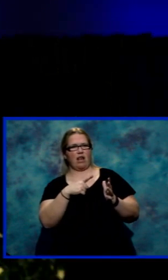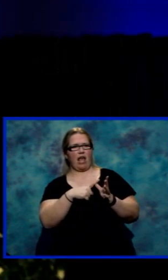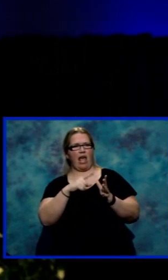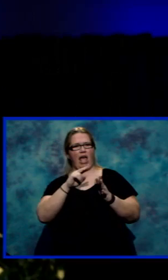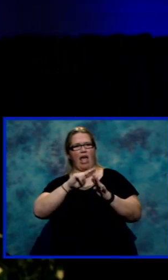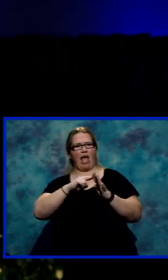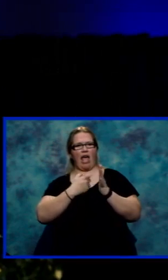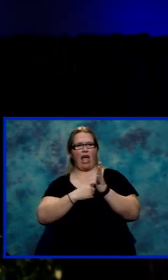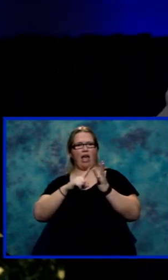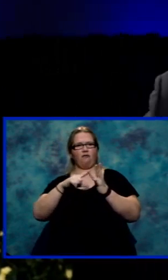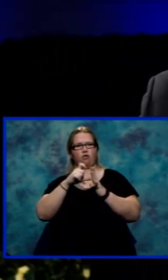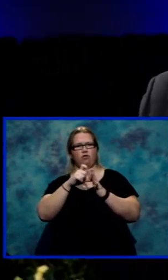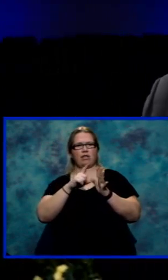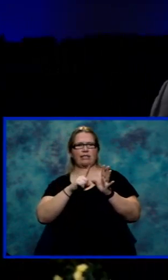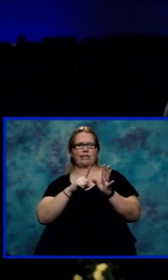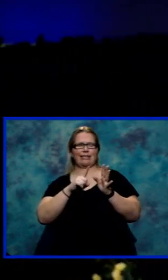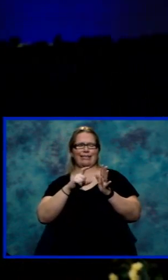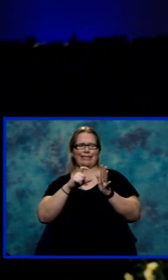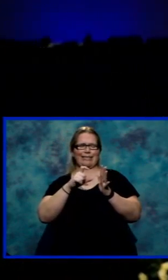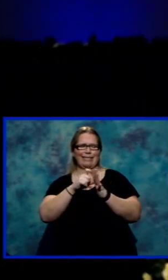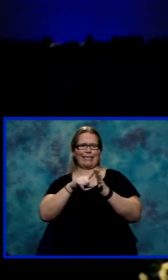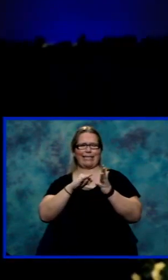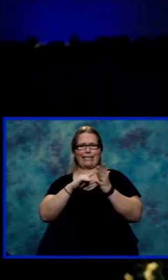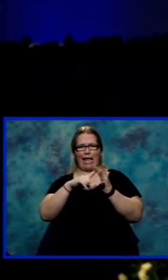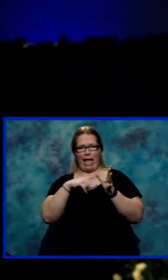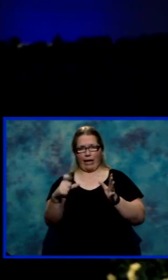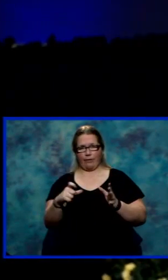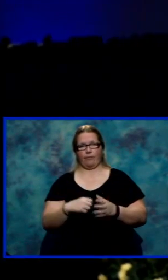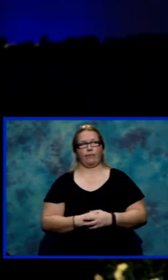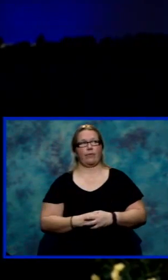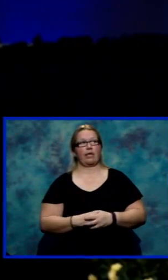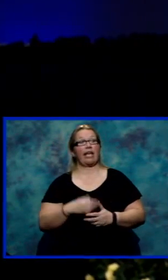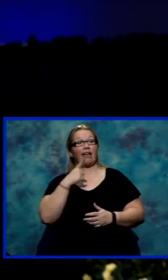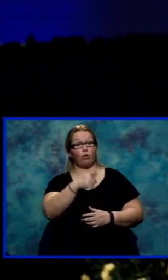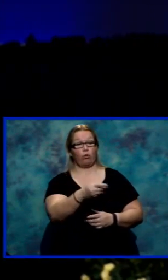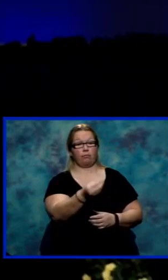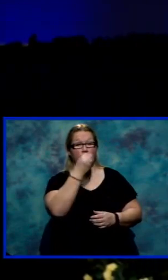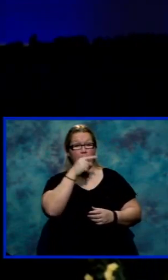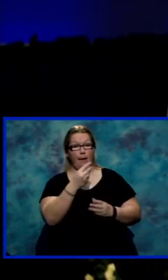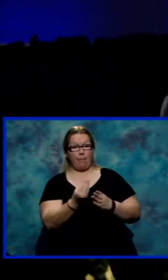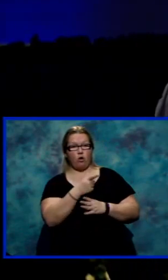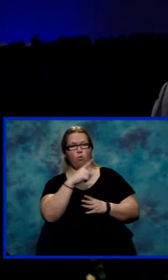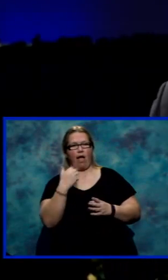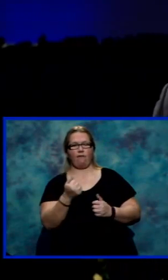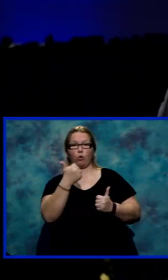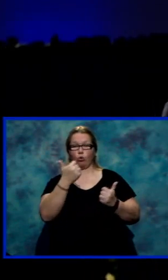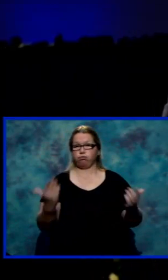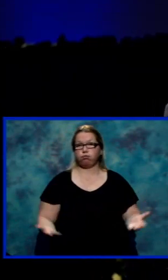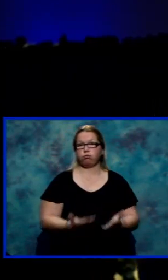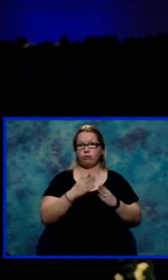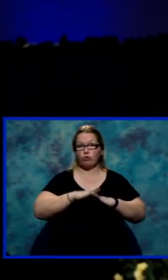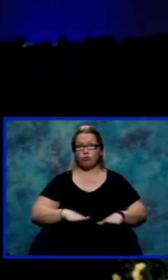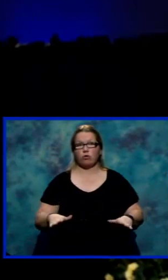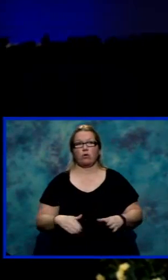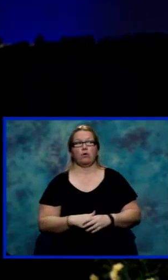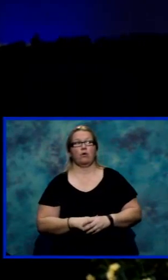in the day. It was considered that if you took this plant, that you would be very, very fertile. And as a result, the intimacy between you and your husband